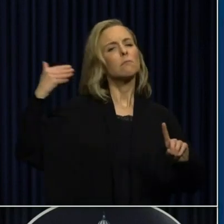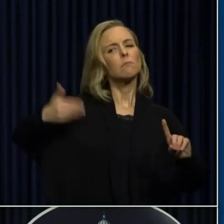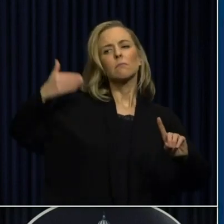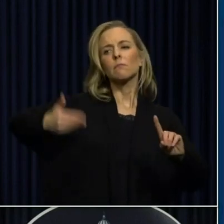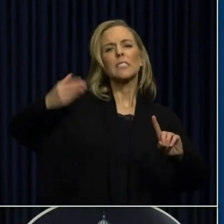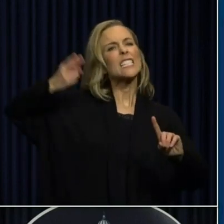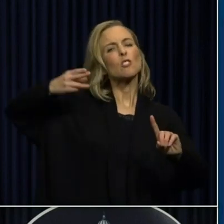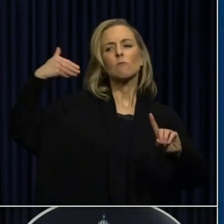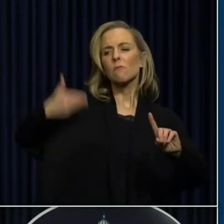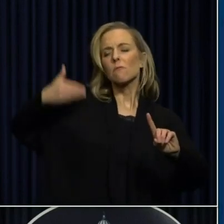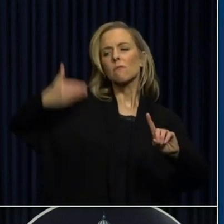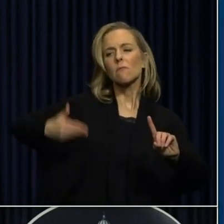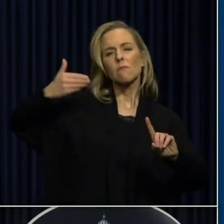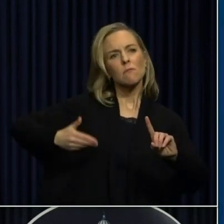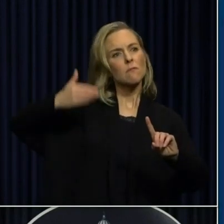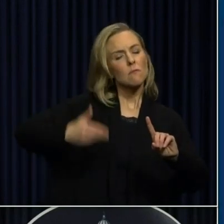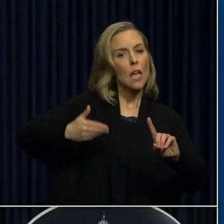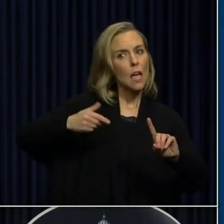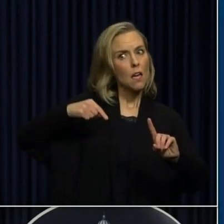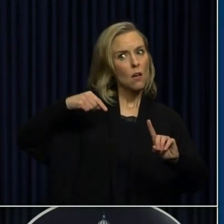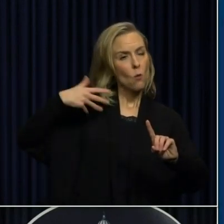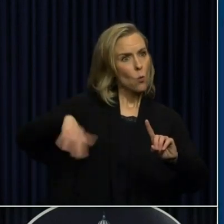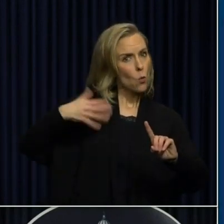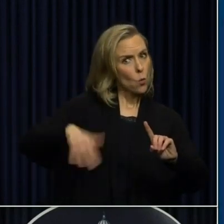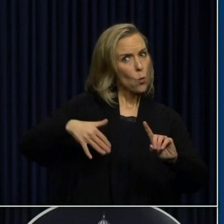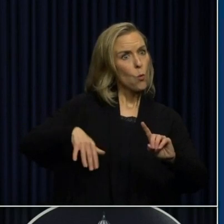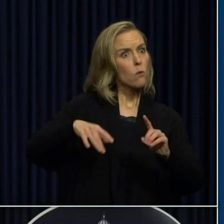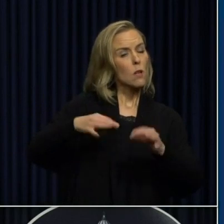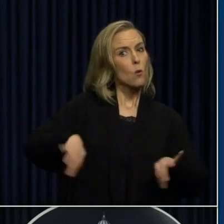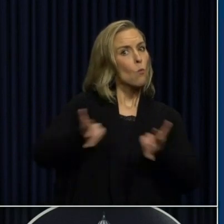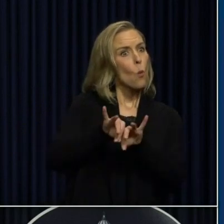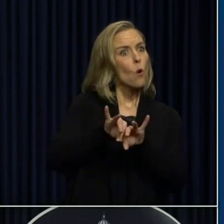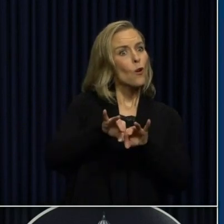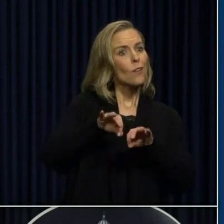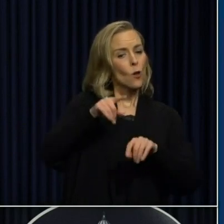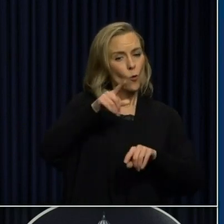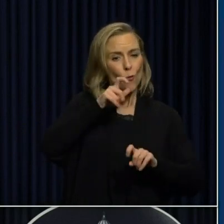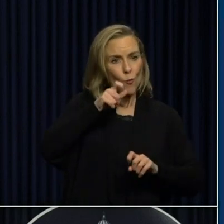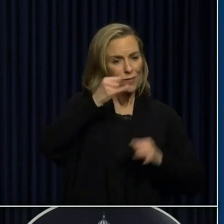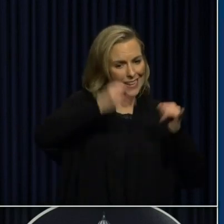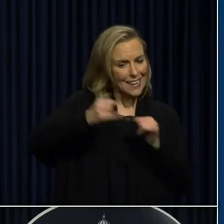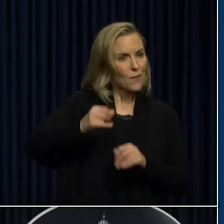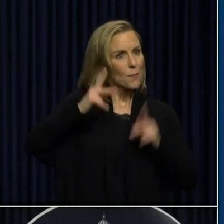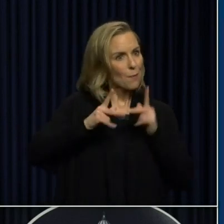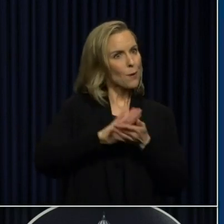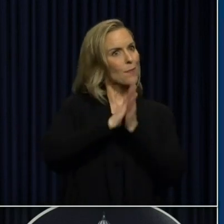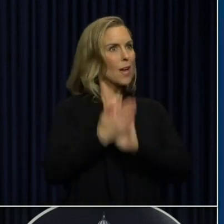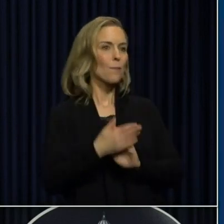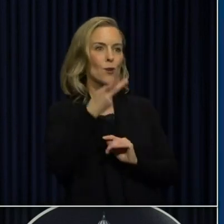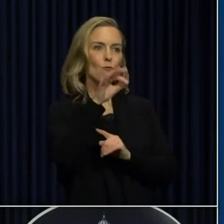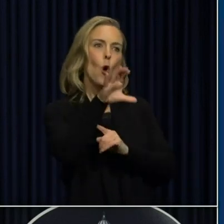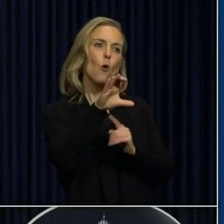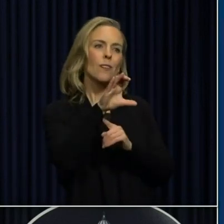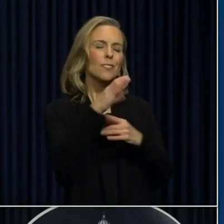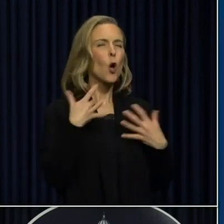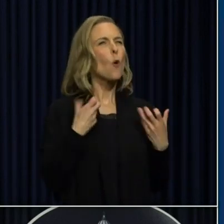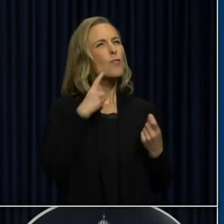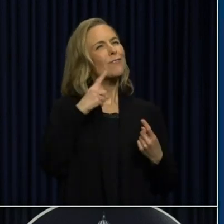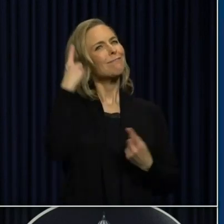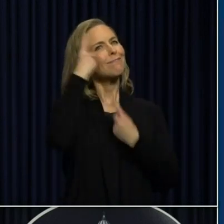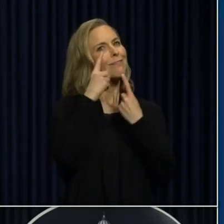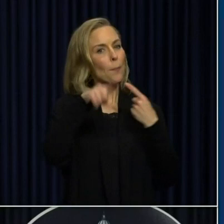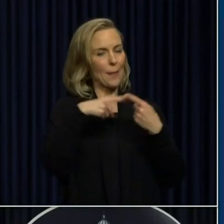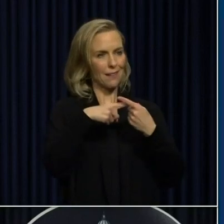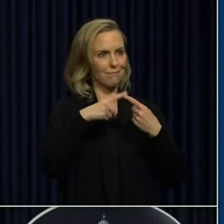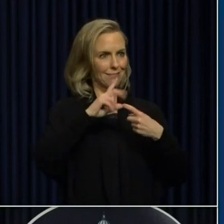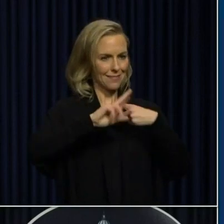opportunity for what everybody does or decides to be heroic? So I thought a little bit about the different types of heroes we have, and I